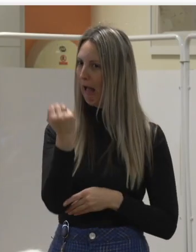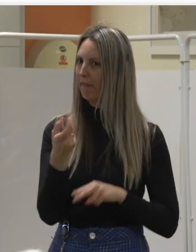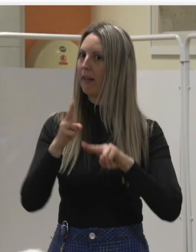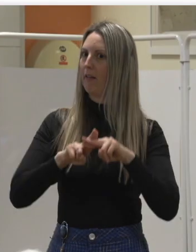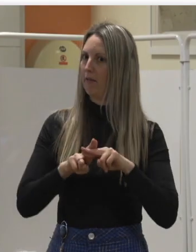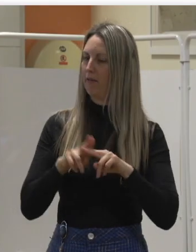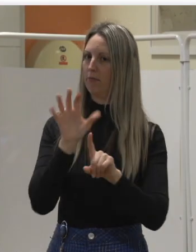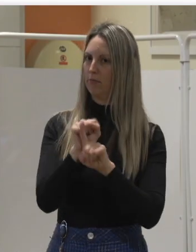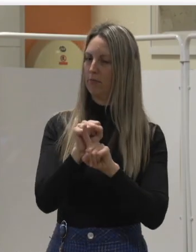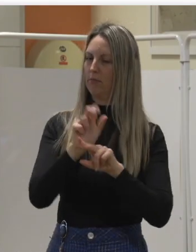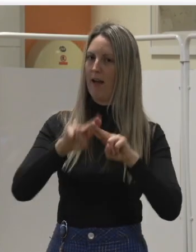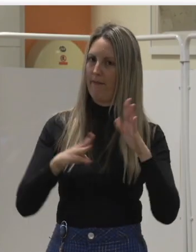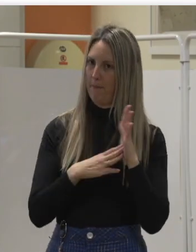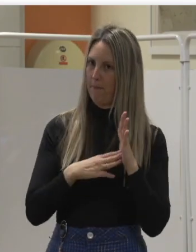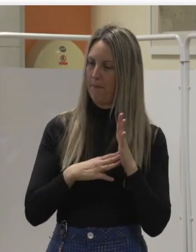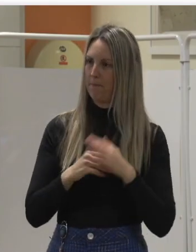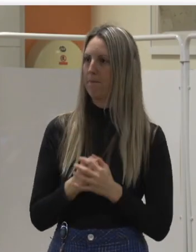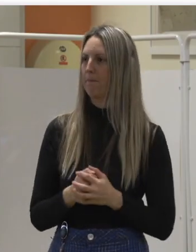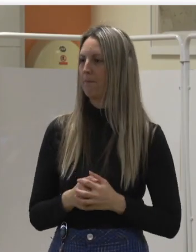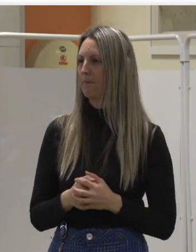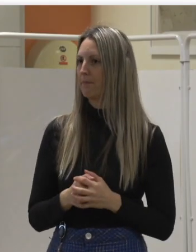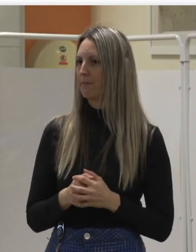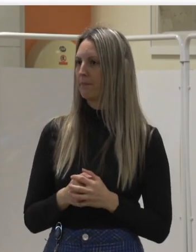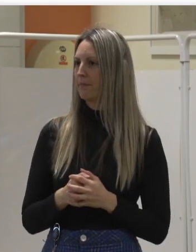daily activities or live a productive life.